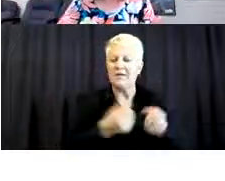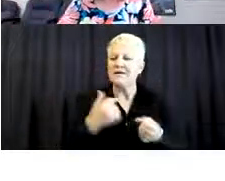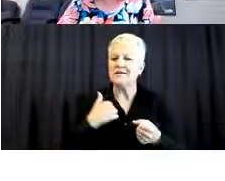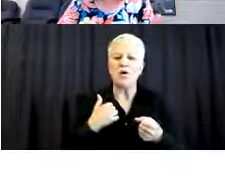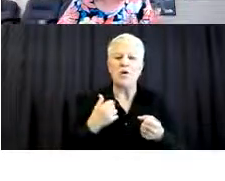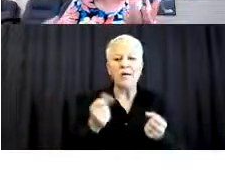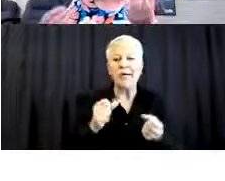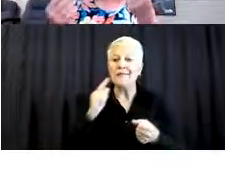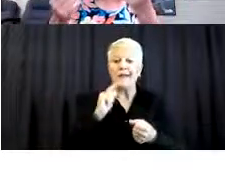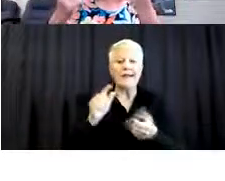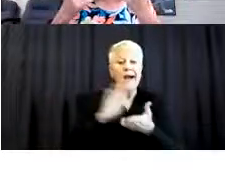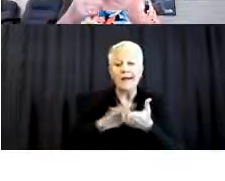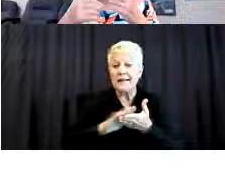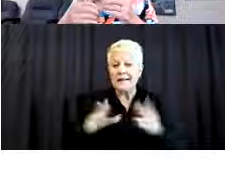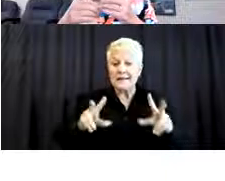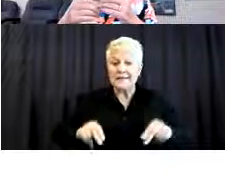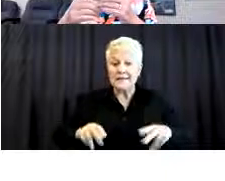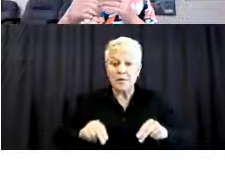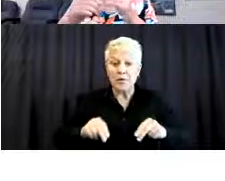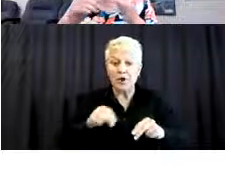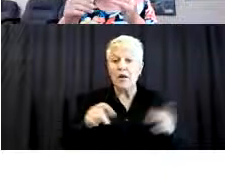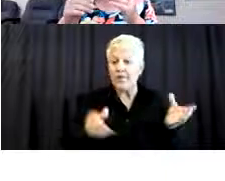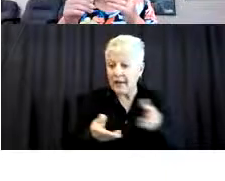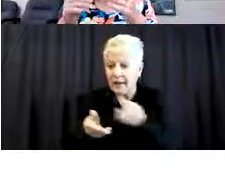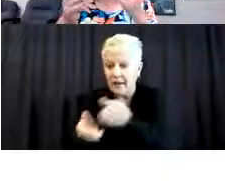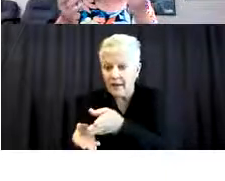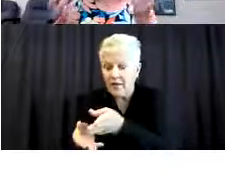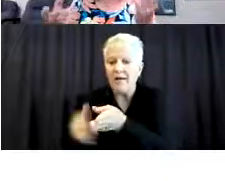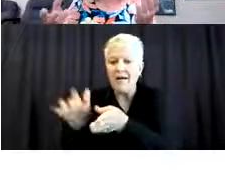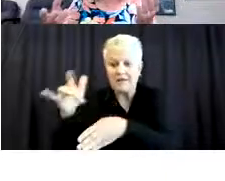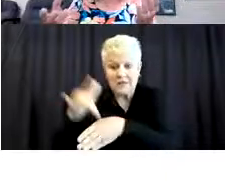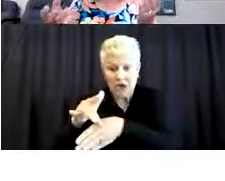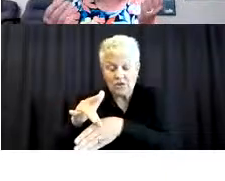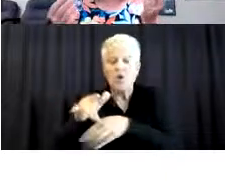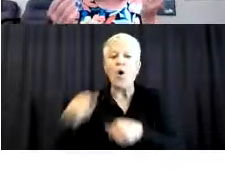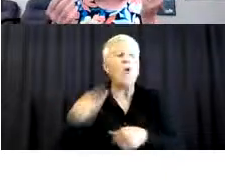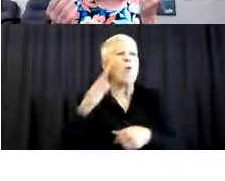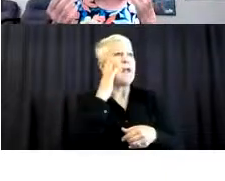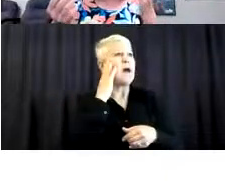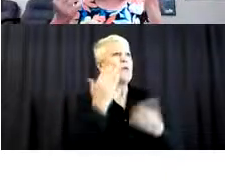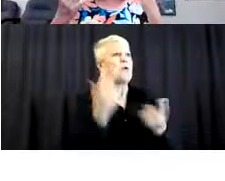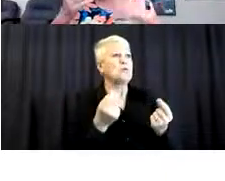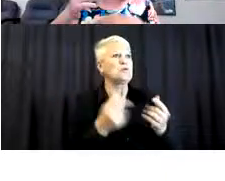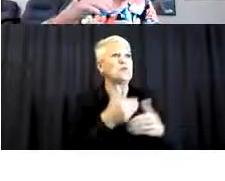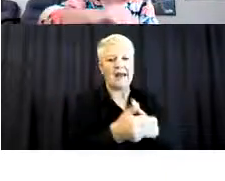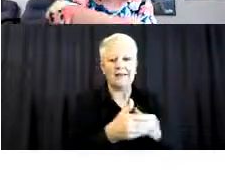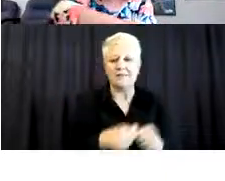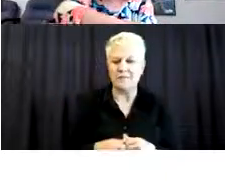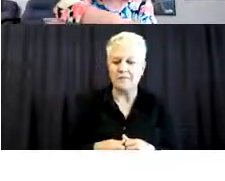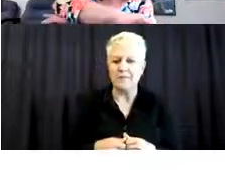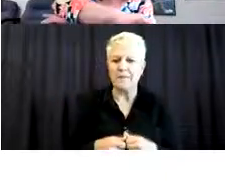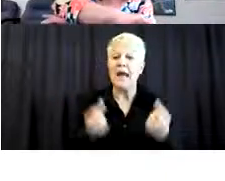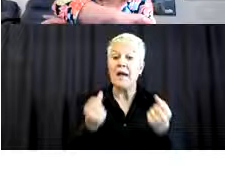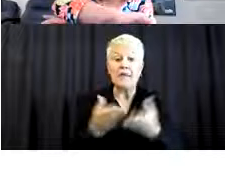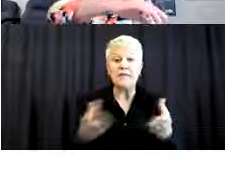child a clean diaper, and the child knows that, oh, okay, this is what we're going to do now. So a lot of these can be